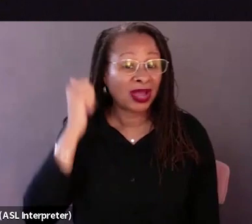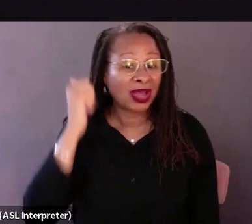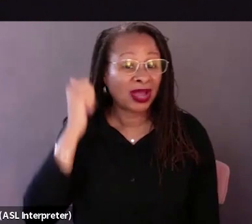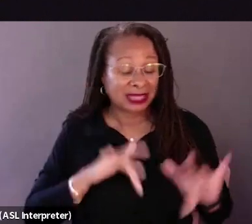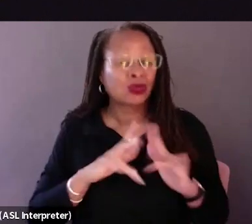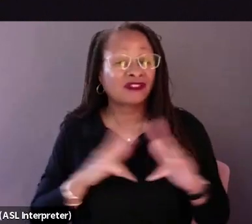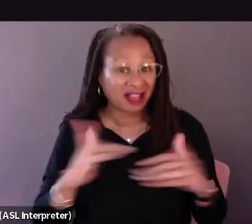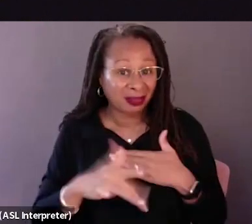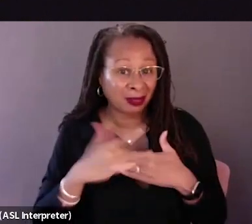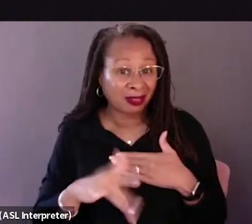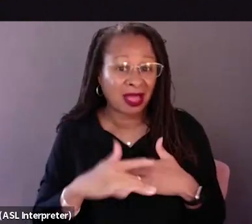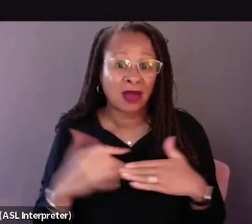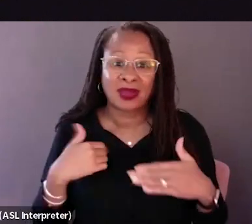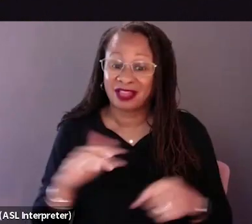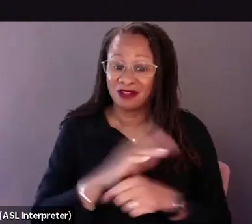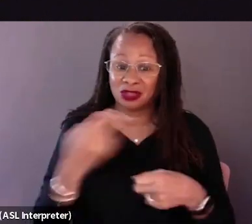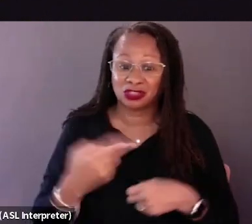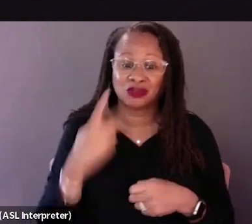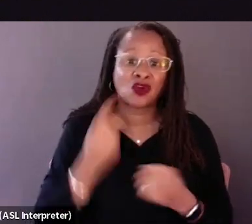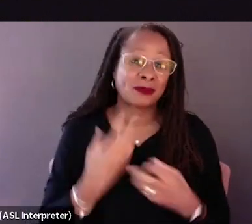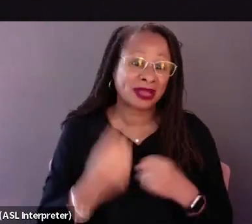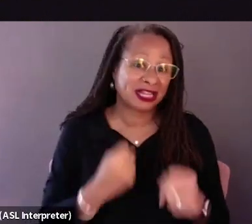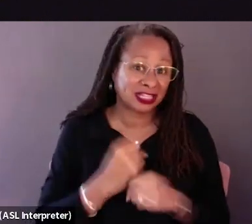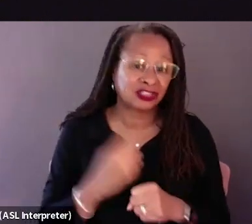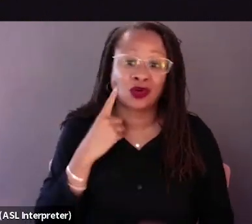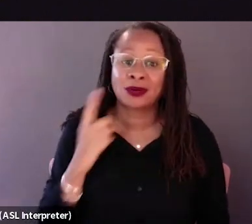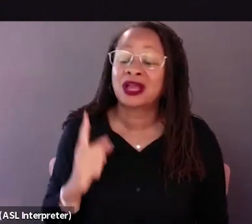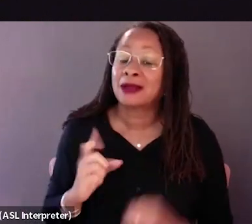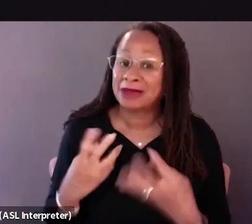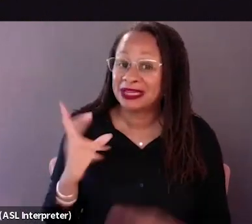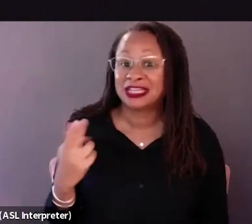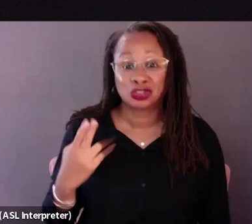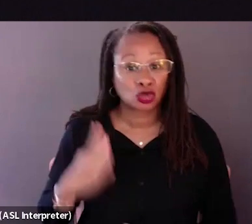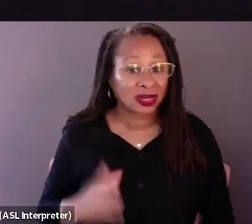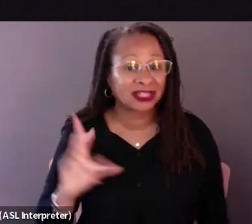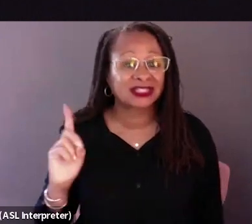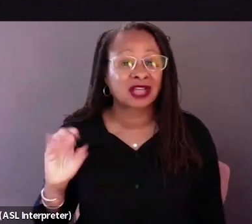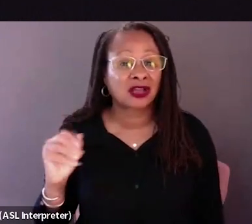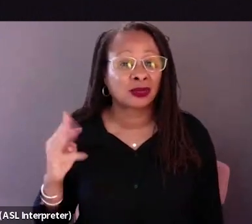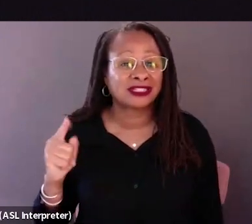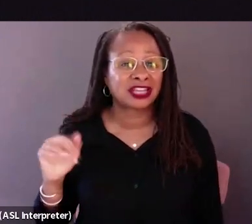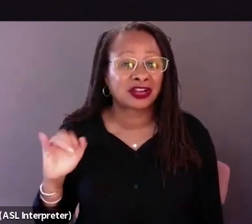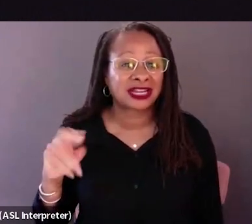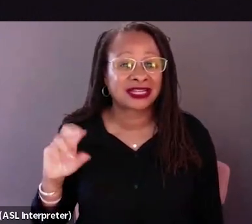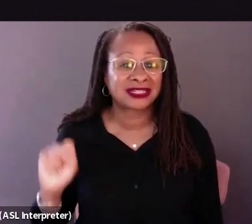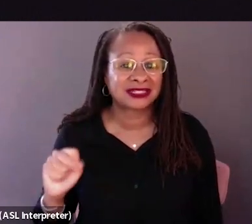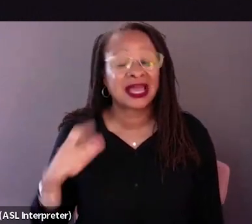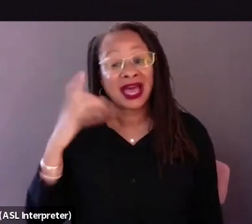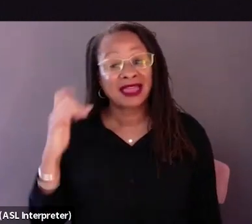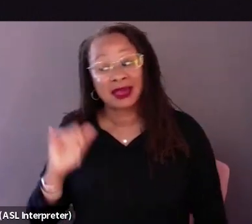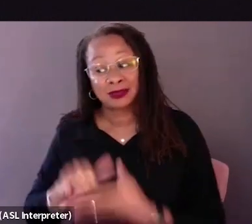full, that history for many, many documentarians and historians to listen to. And that was because of Lady